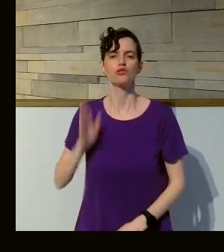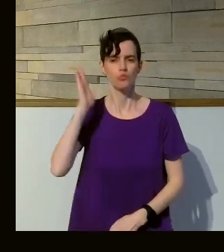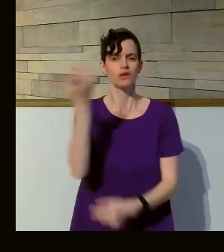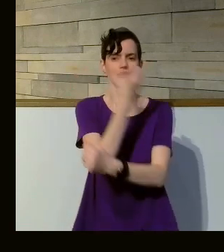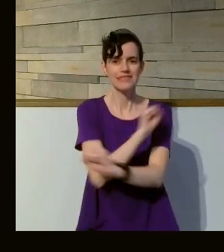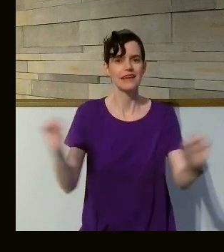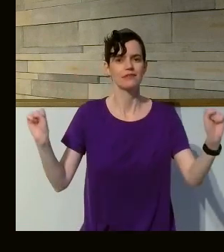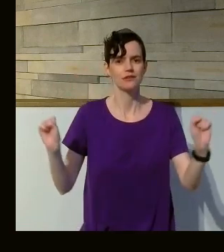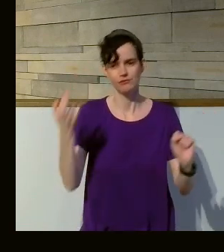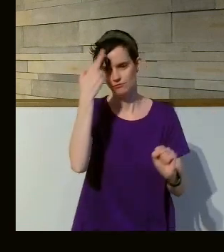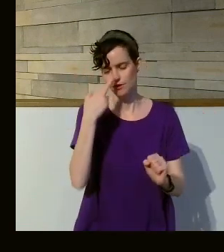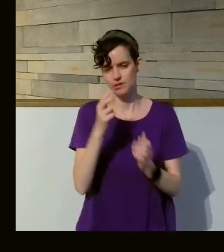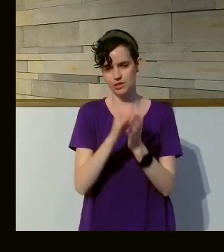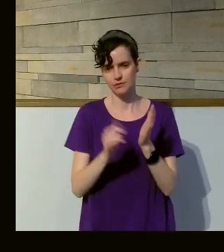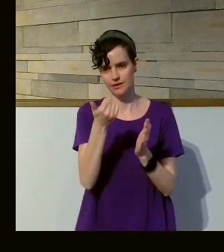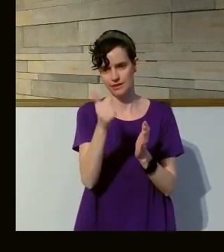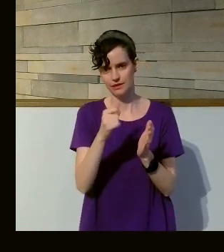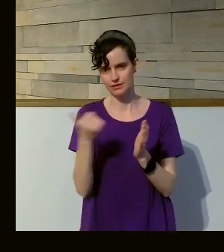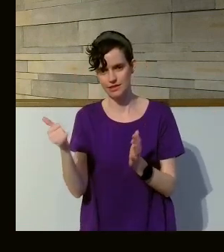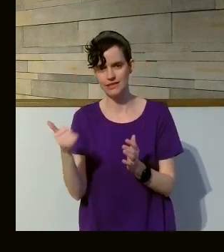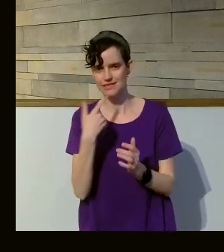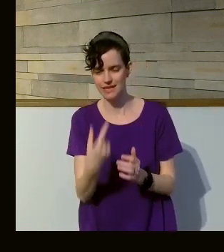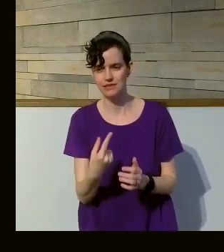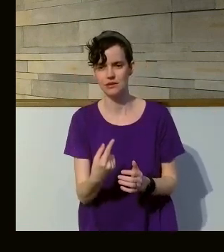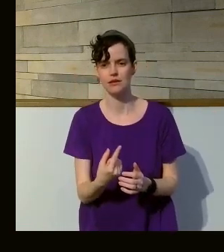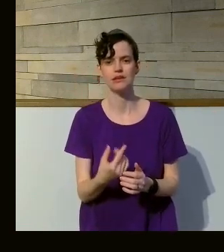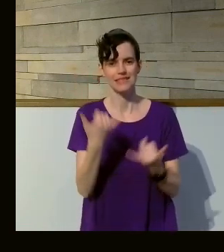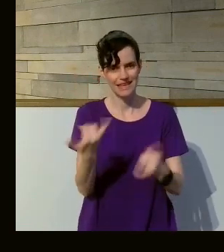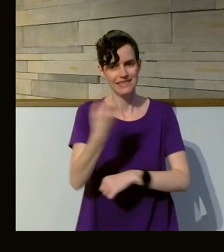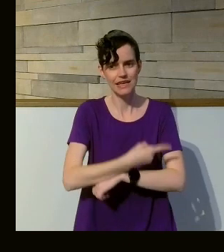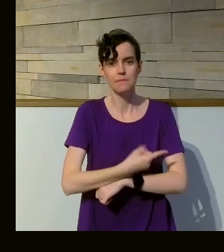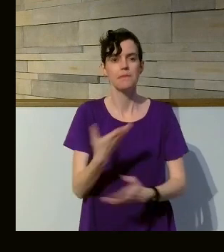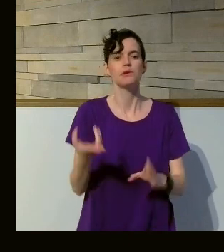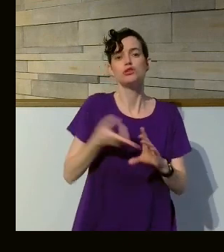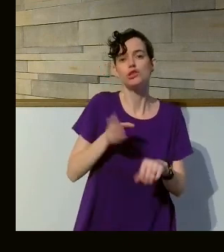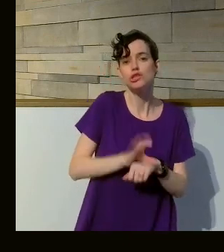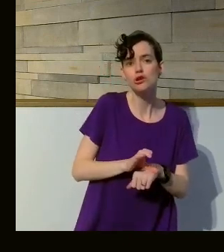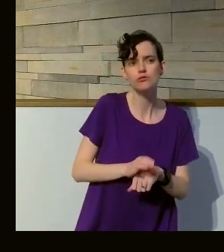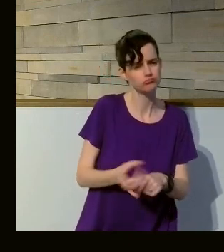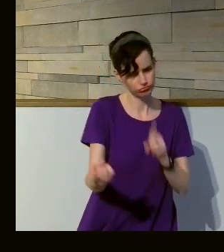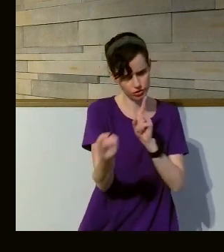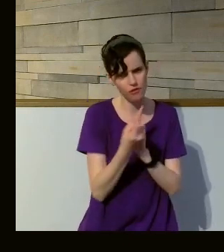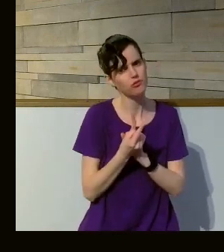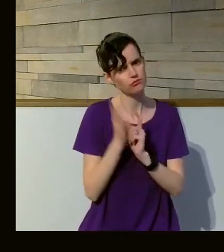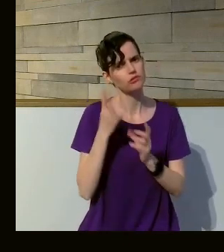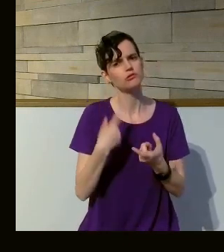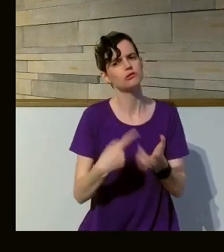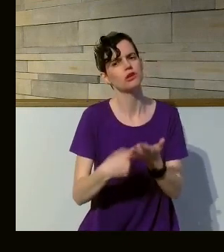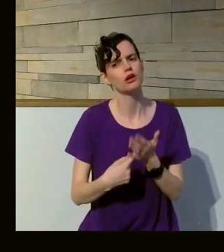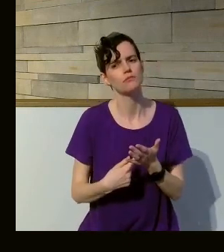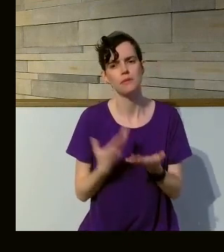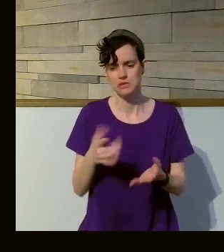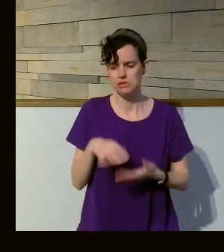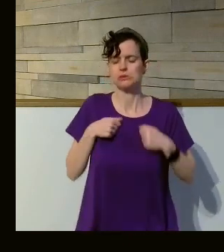10 says. Let this be the day of your salvation. Perhaps you've been called to join this church. Come forward. We'll talk to you about joining the church. Perhaps to surrender to